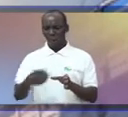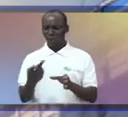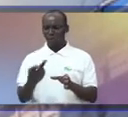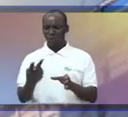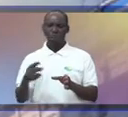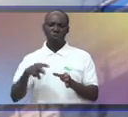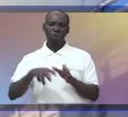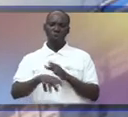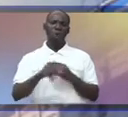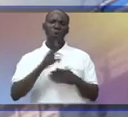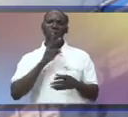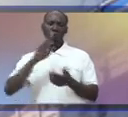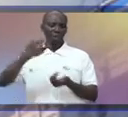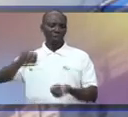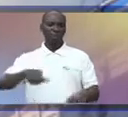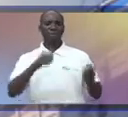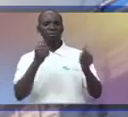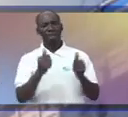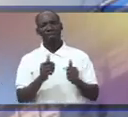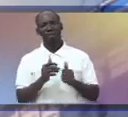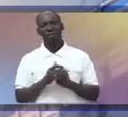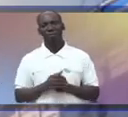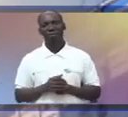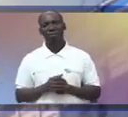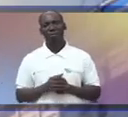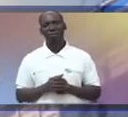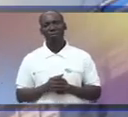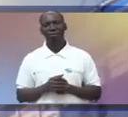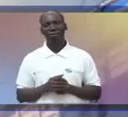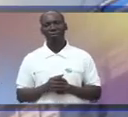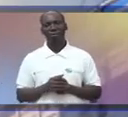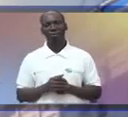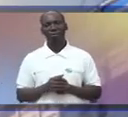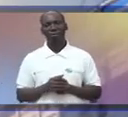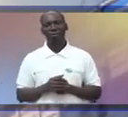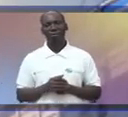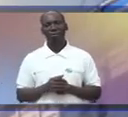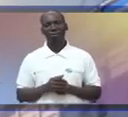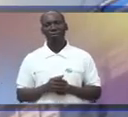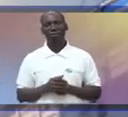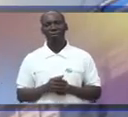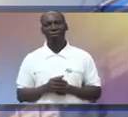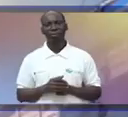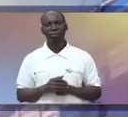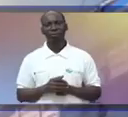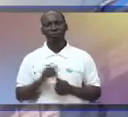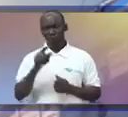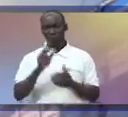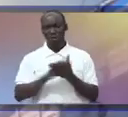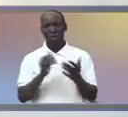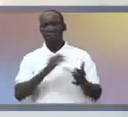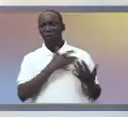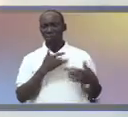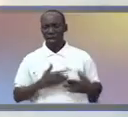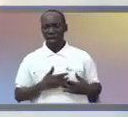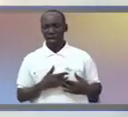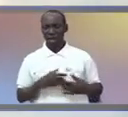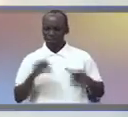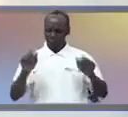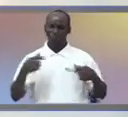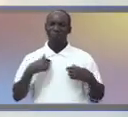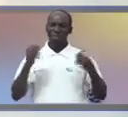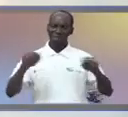him and to kan say wo do akoma nyina gidi a wo ho kwan sa o so o meji midi say